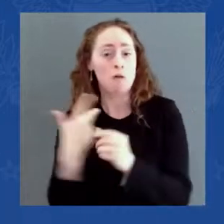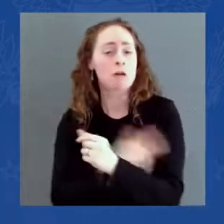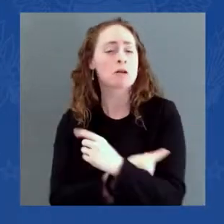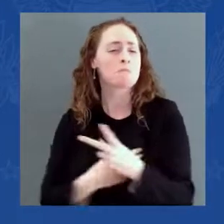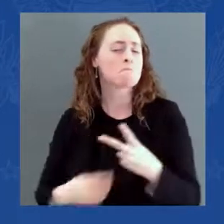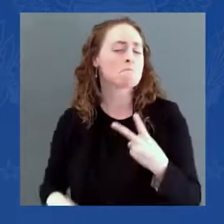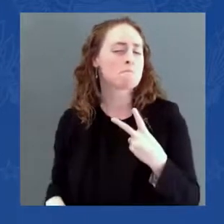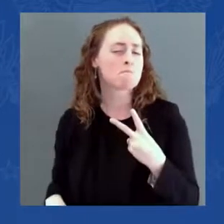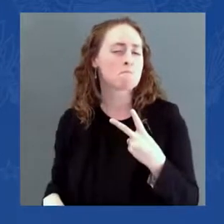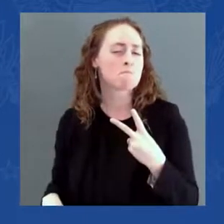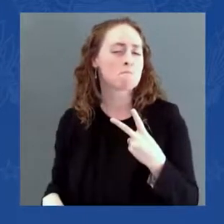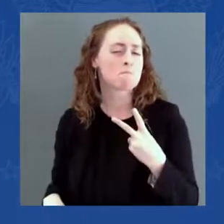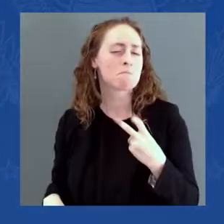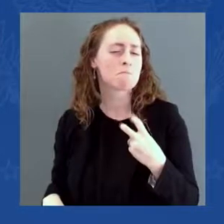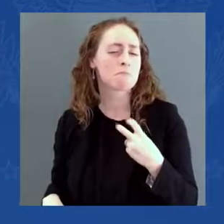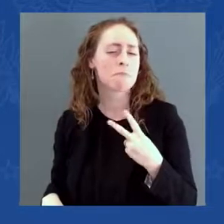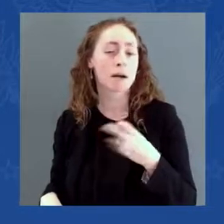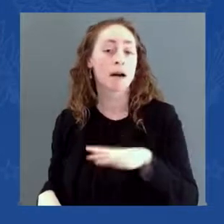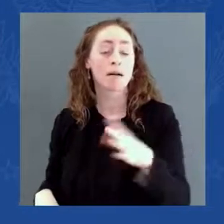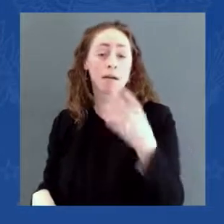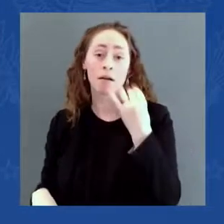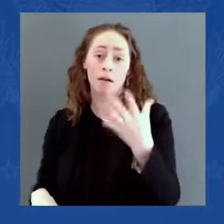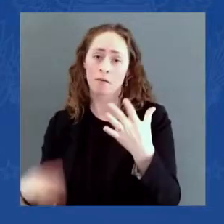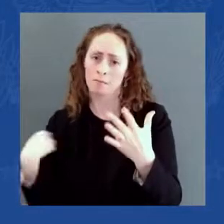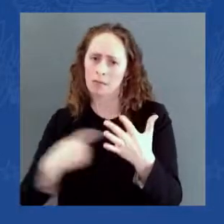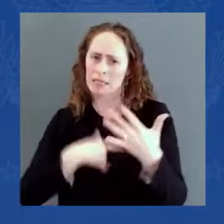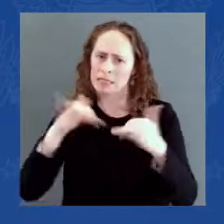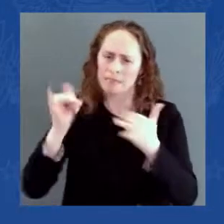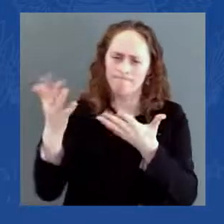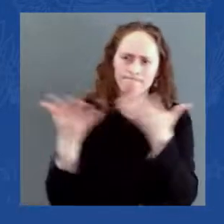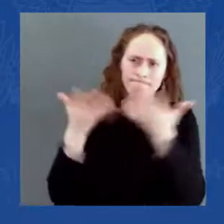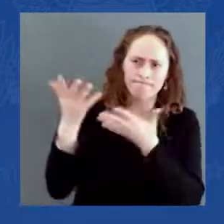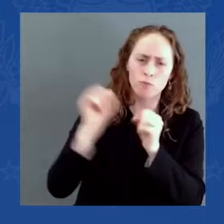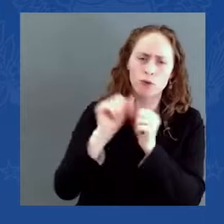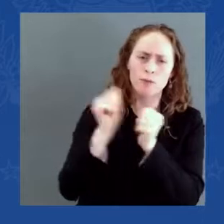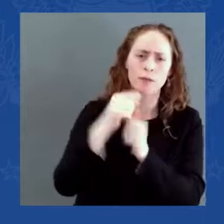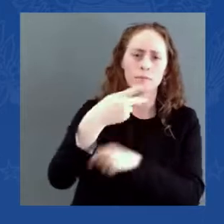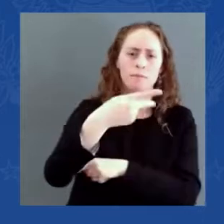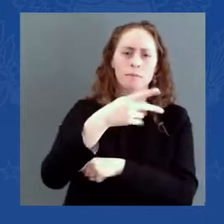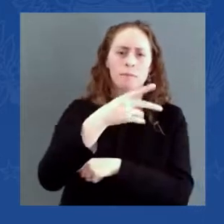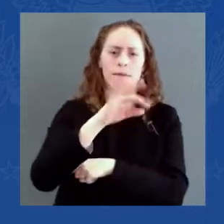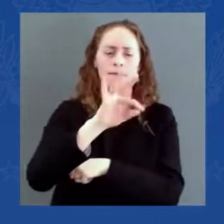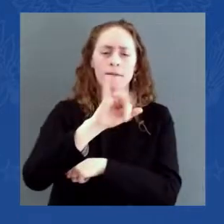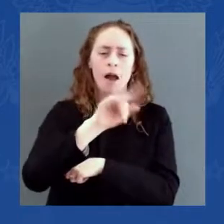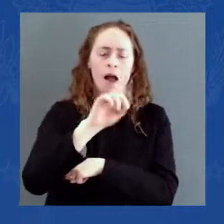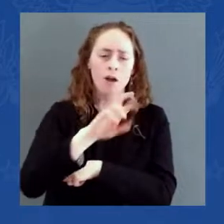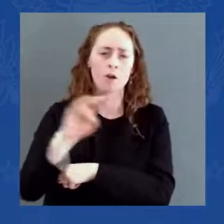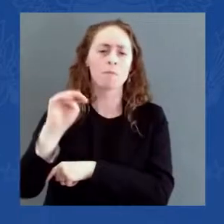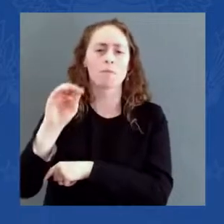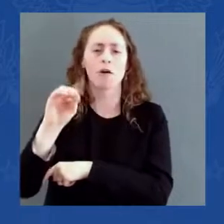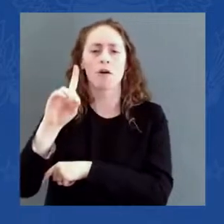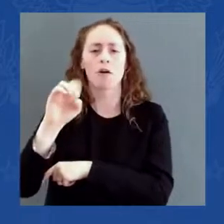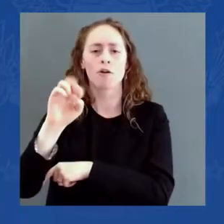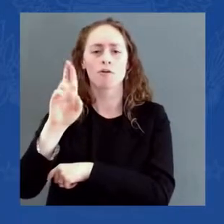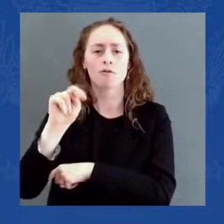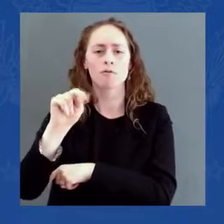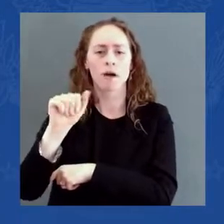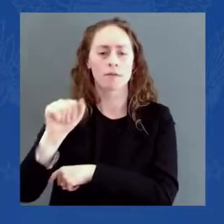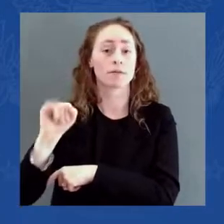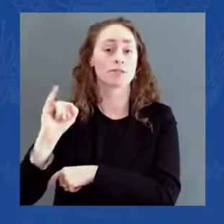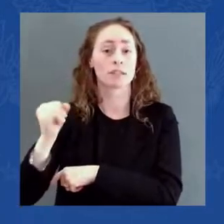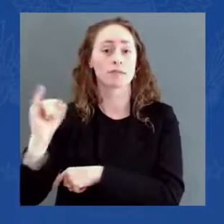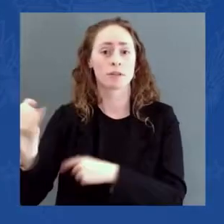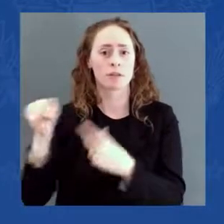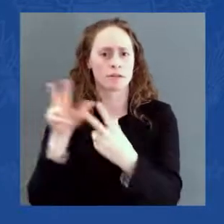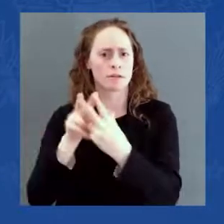plans for other vaccines or boosters. And I'll also direct the FDA and the CDC to use the fastest